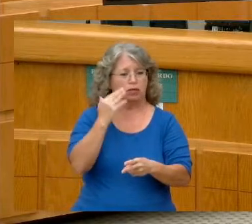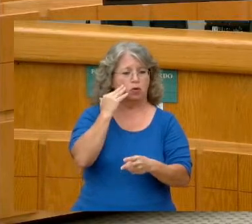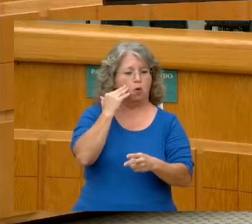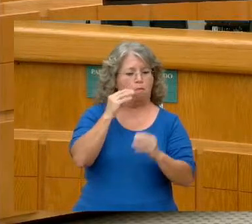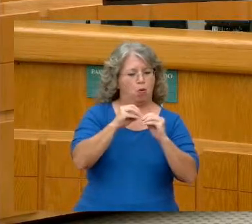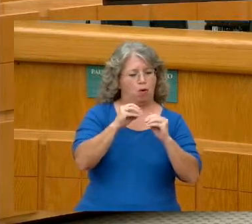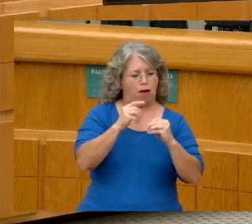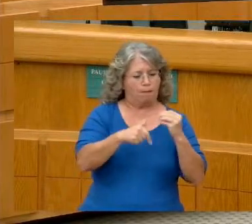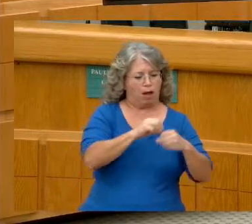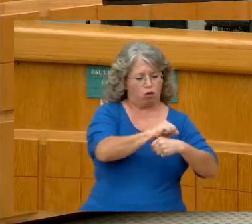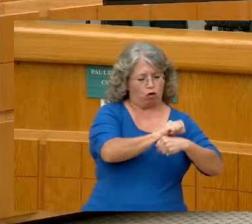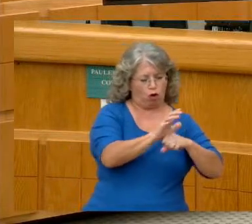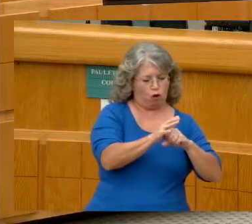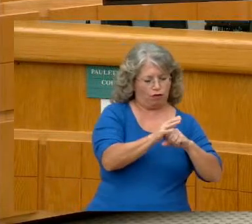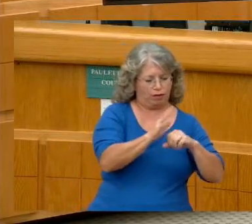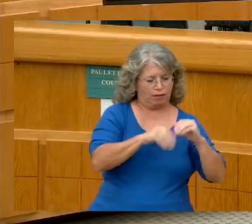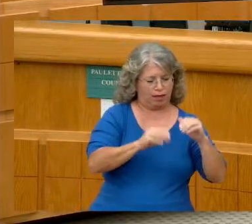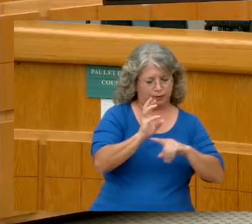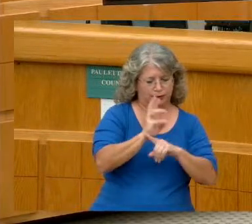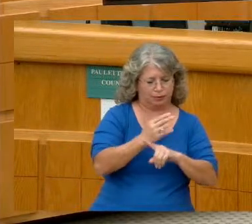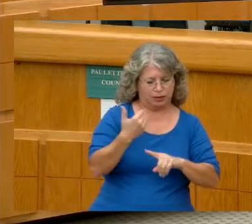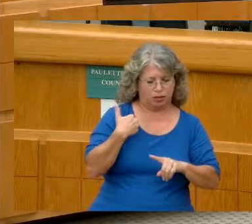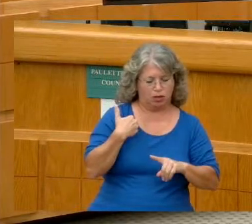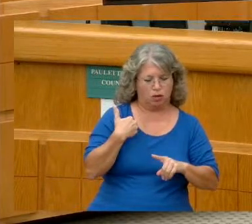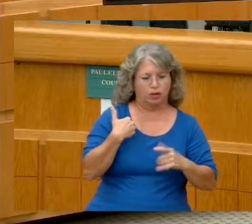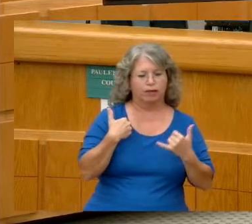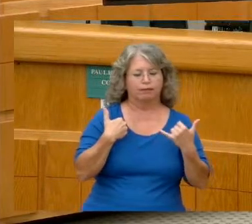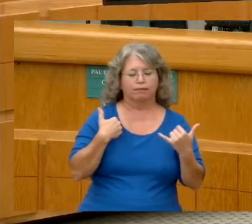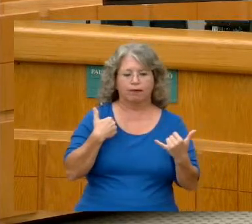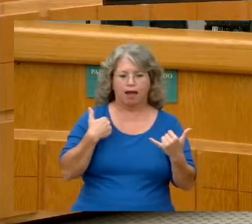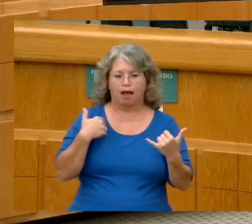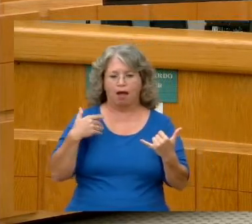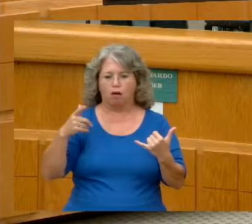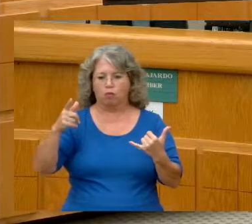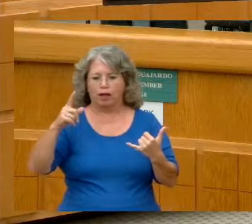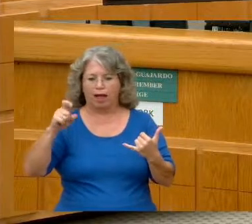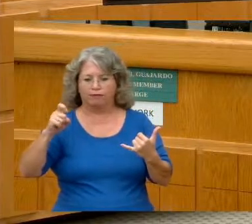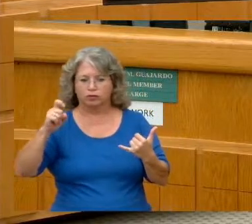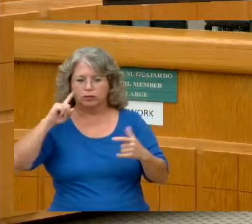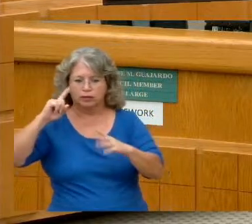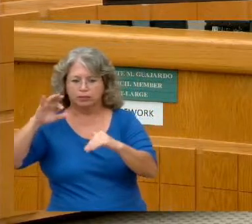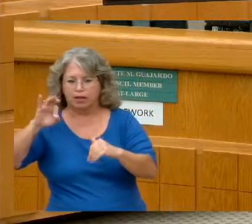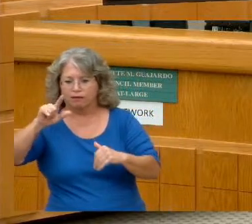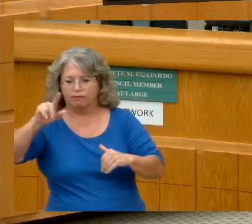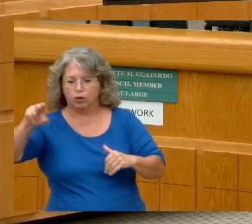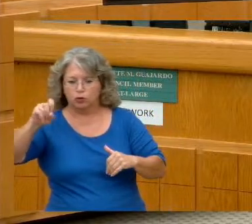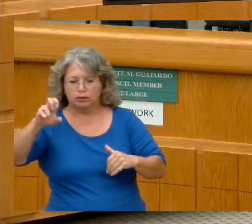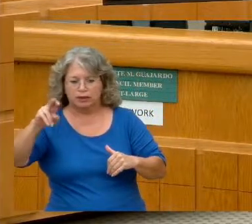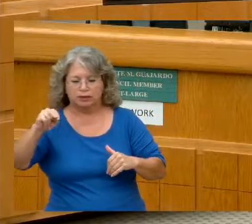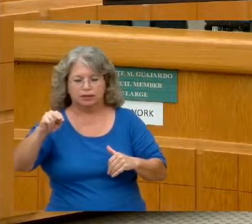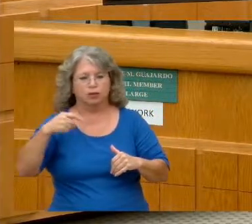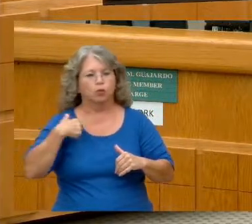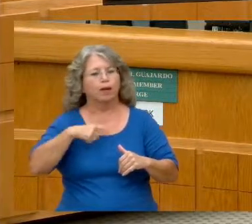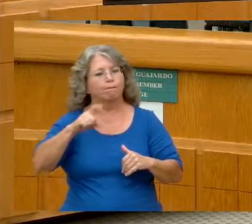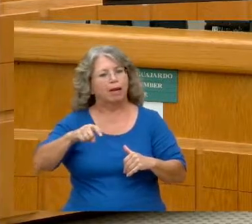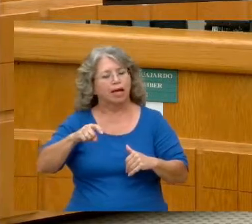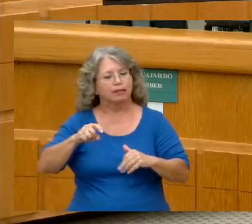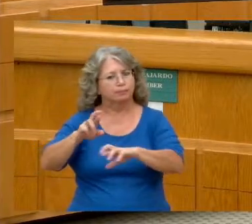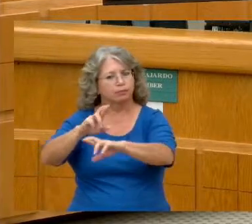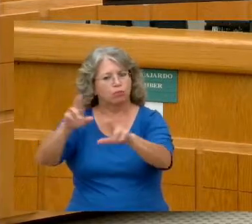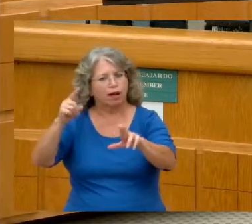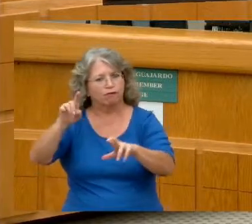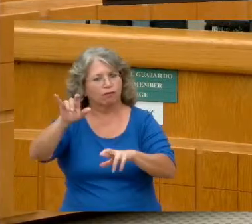ago. Let's all go into flu season educated and protected. Wear a proper mask. That is so